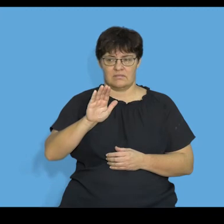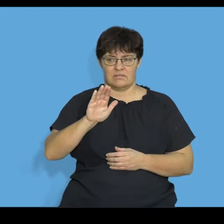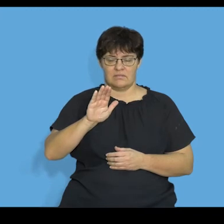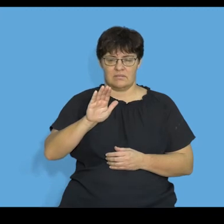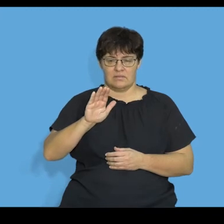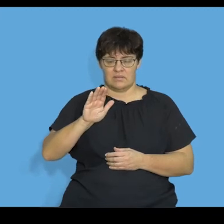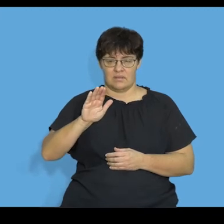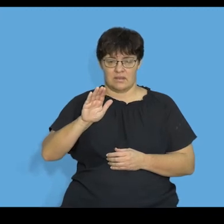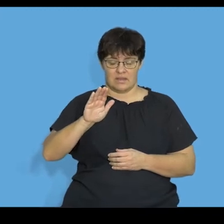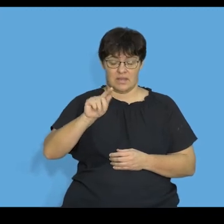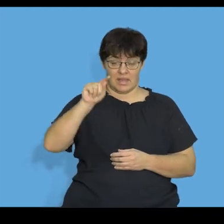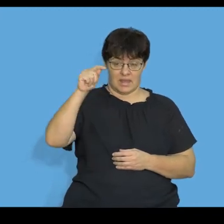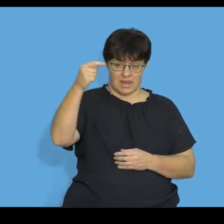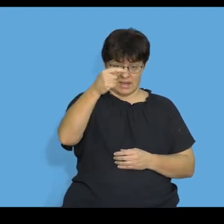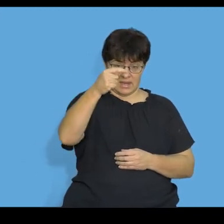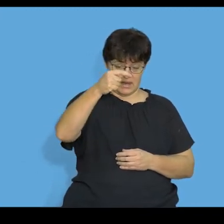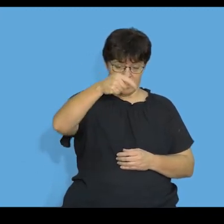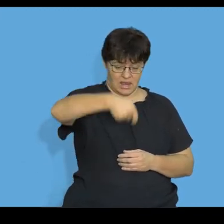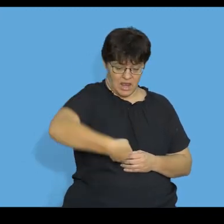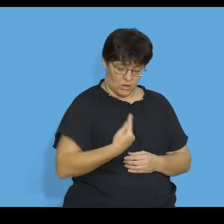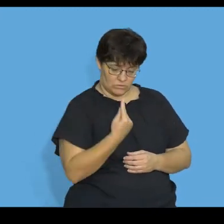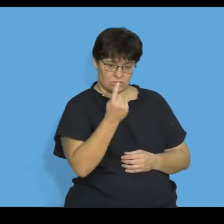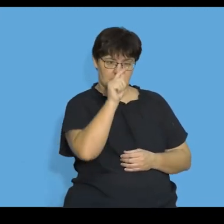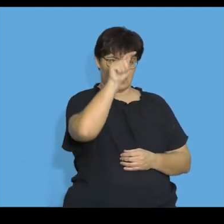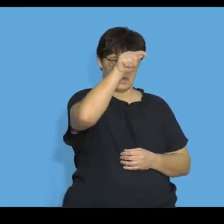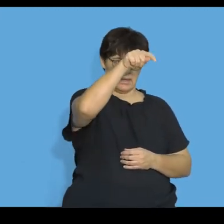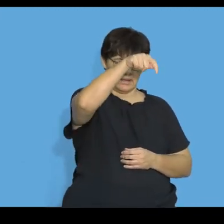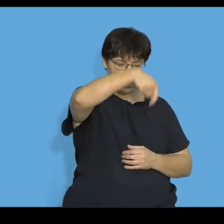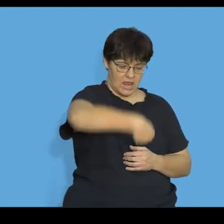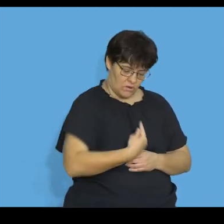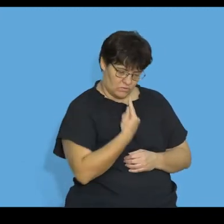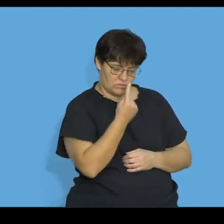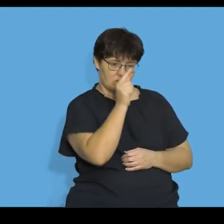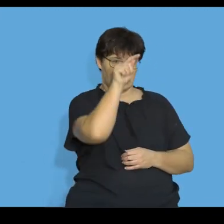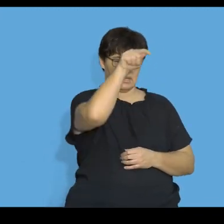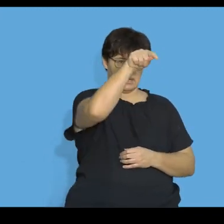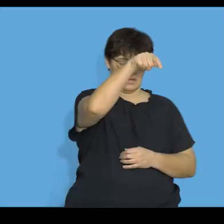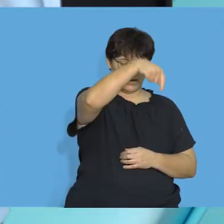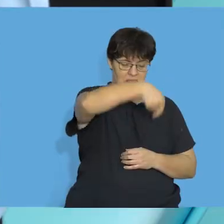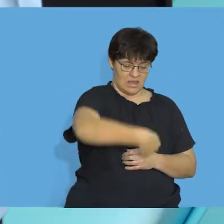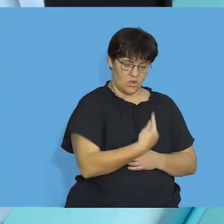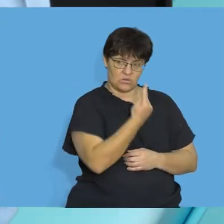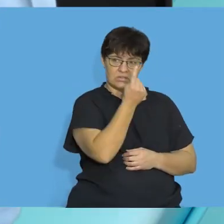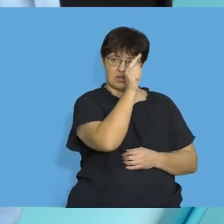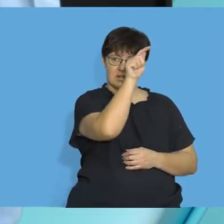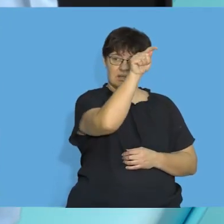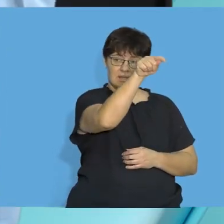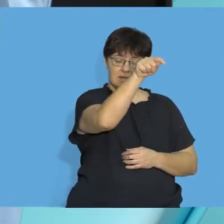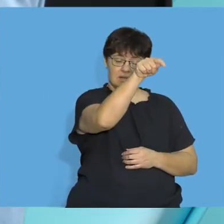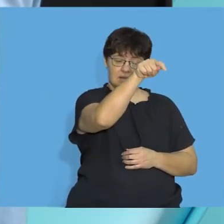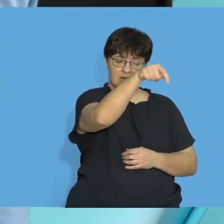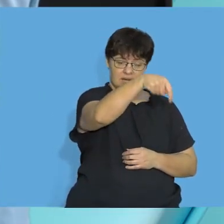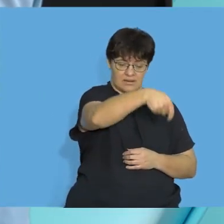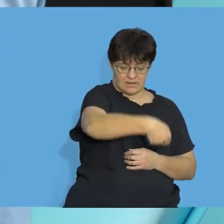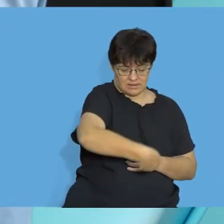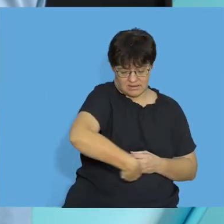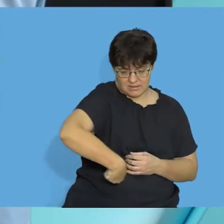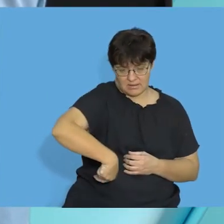on this side. So the current is going in on this side. And if the current goes in on this side, then